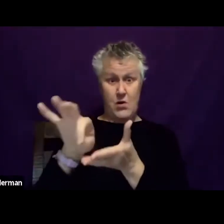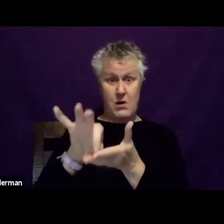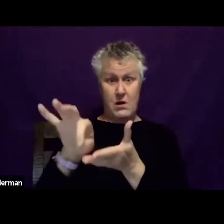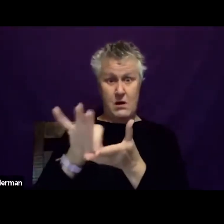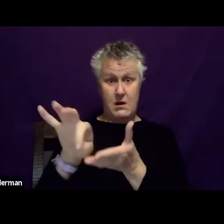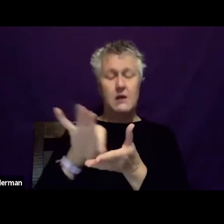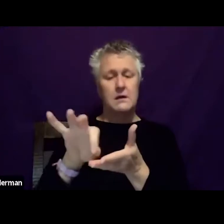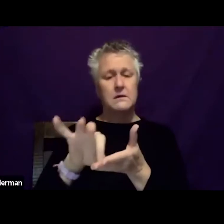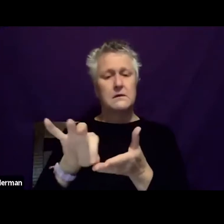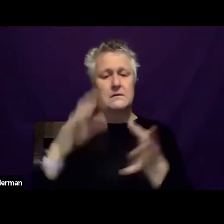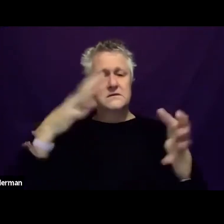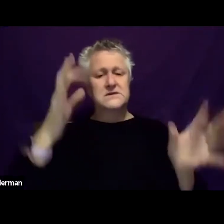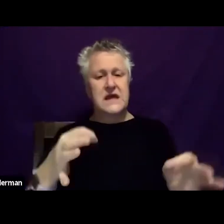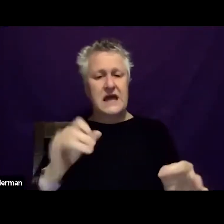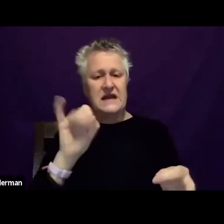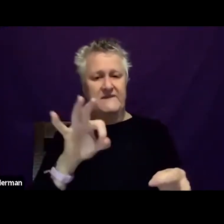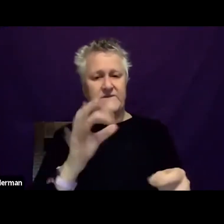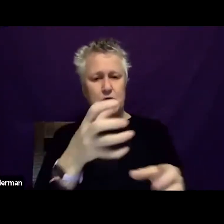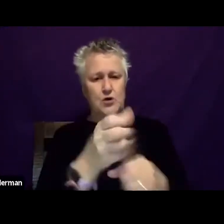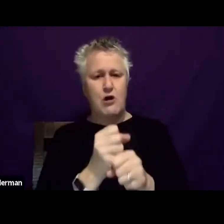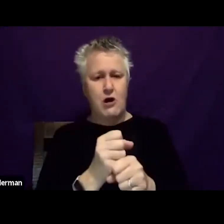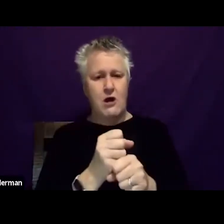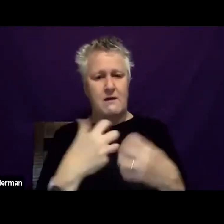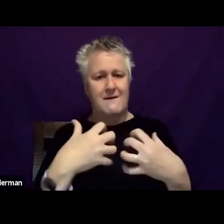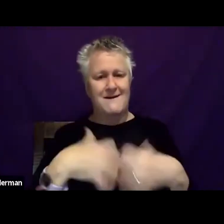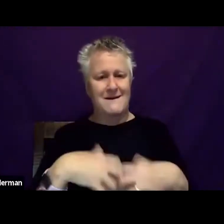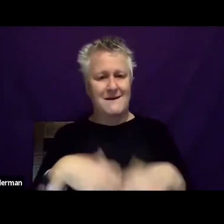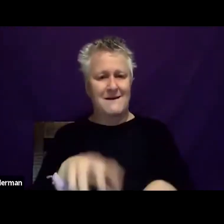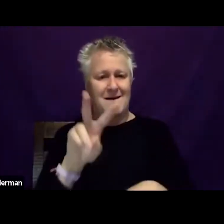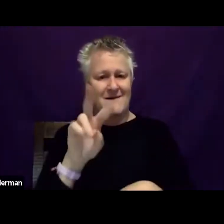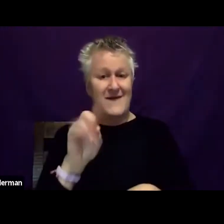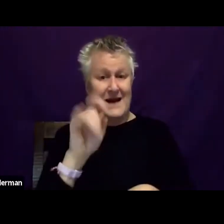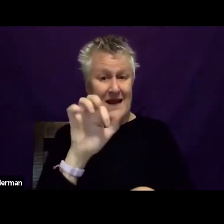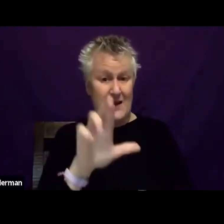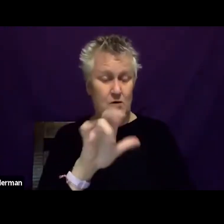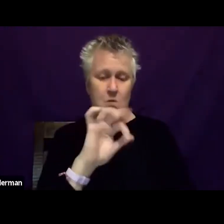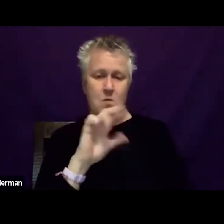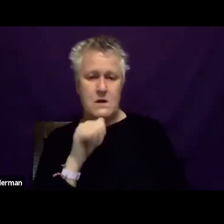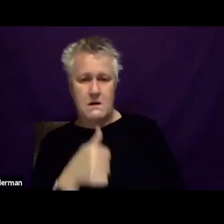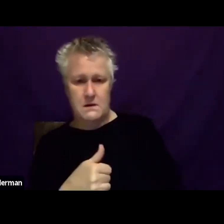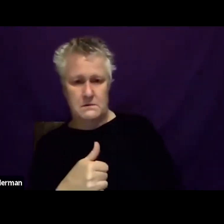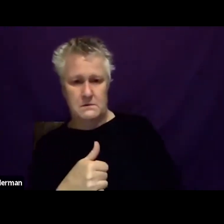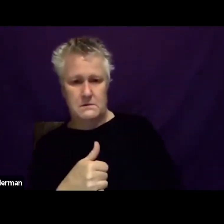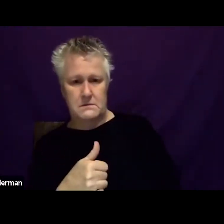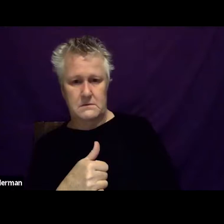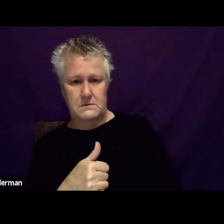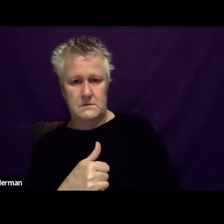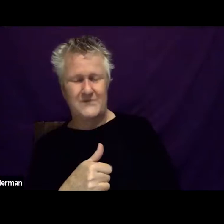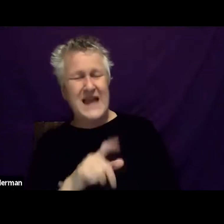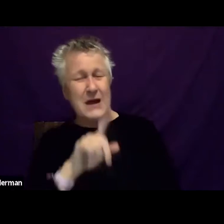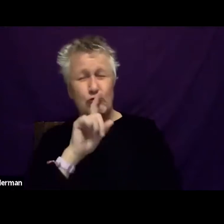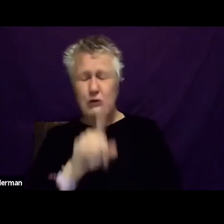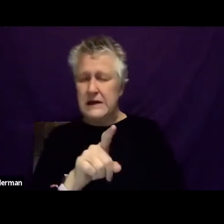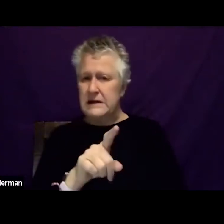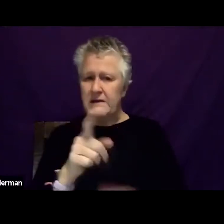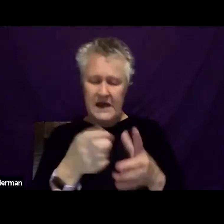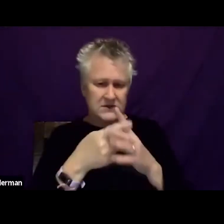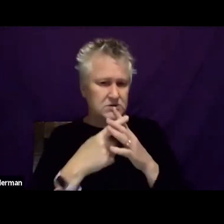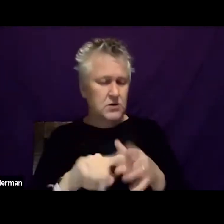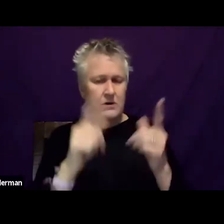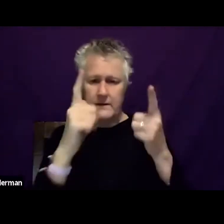has been more of a subject of conversation recently around quality of life and the